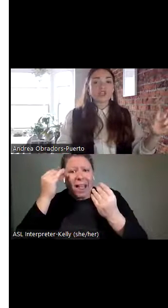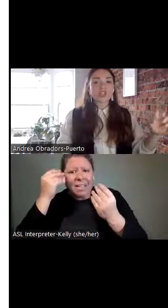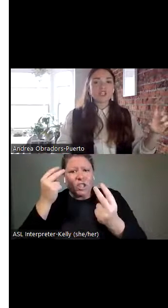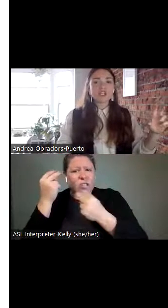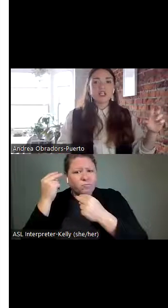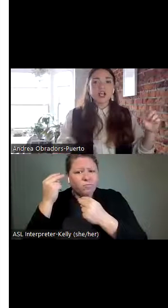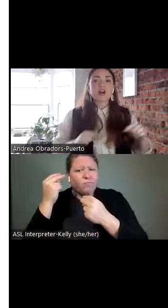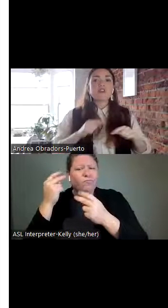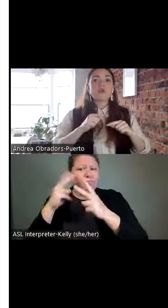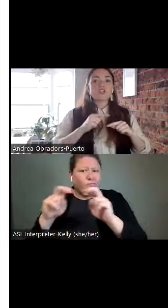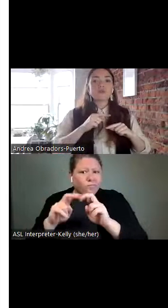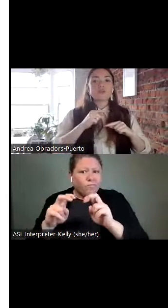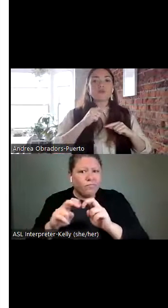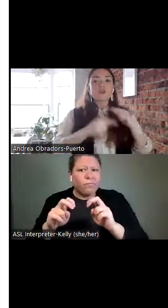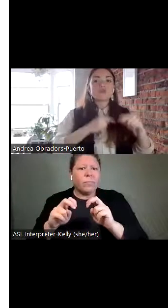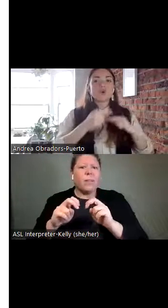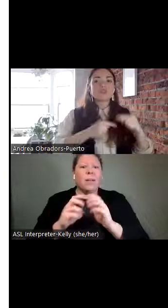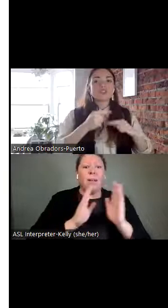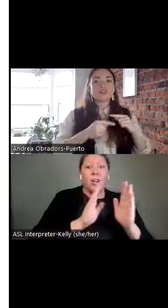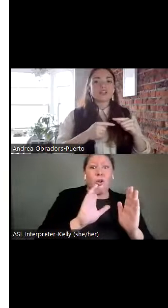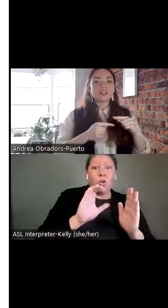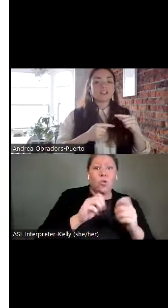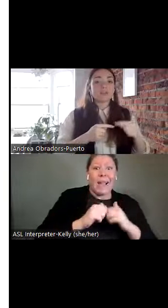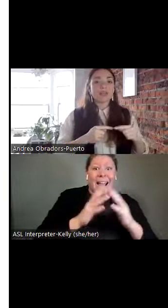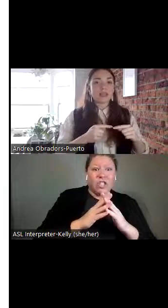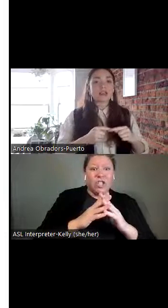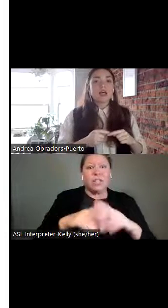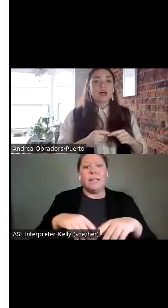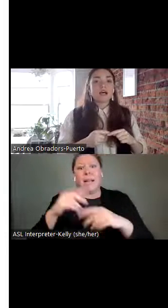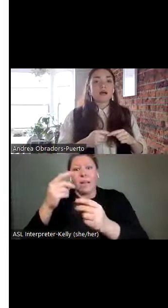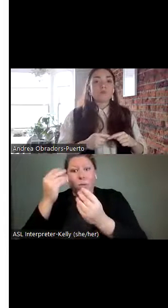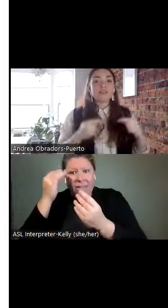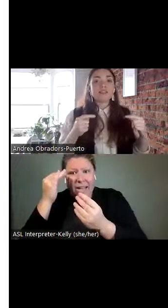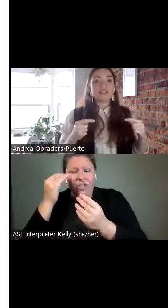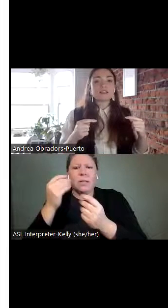and creation are the ones between which most iterations take place.